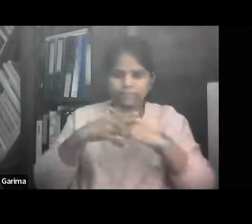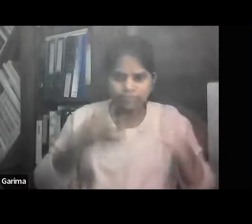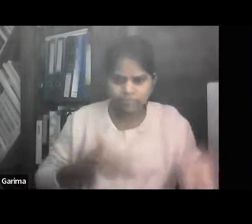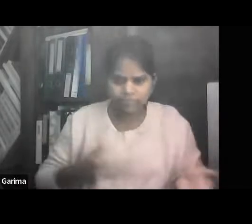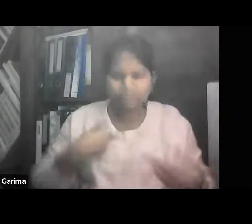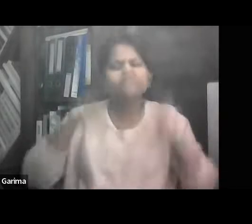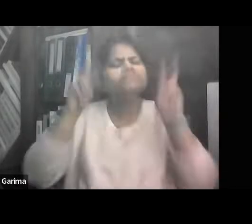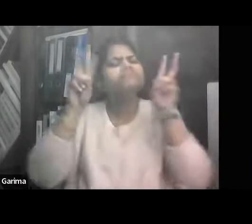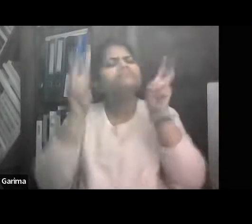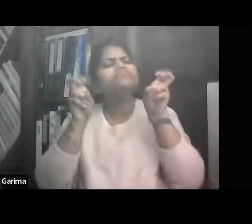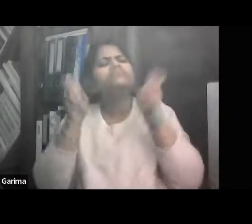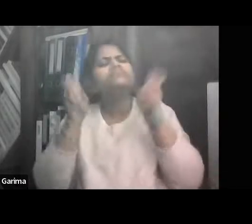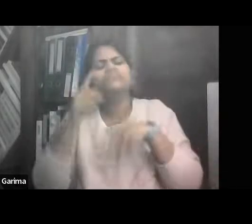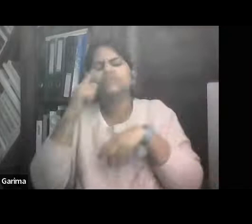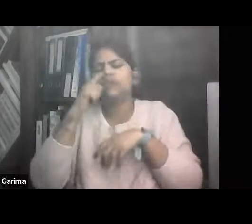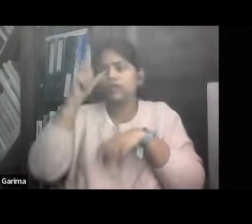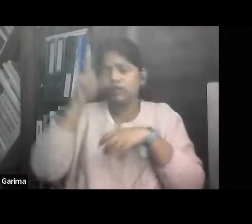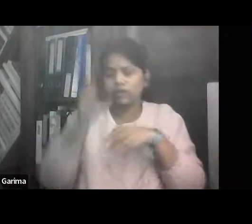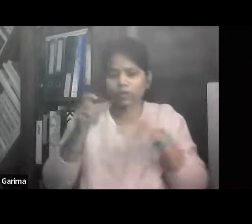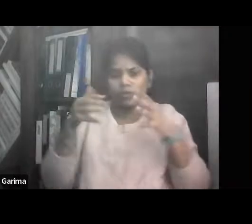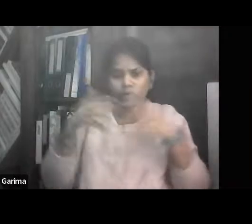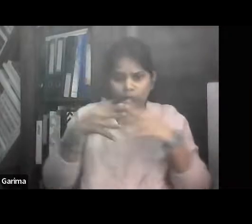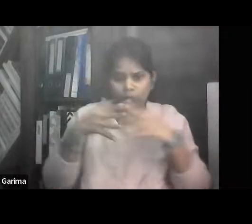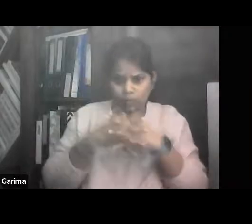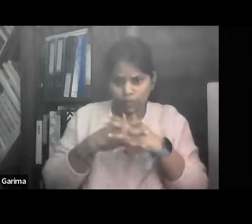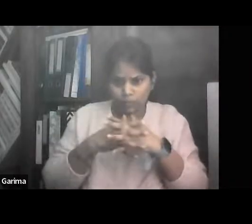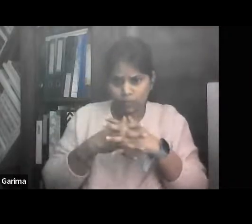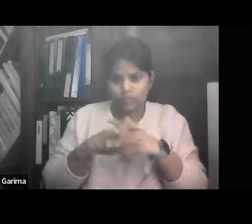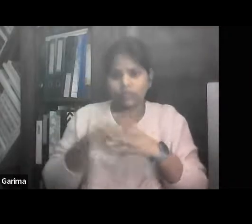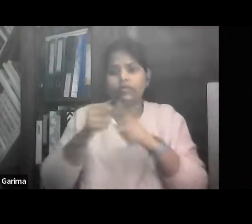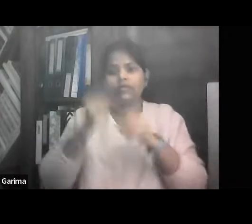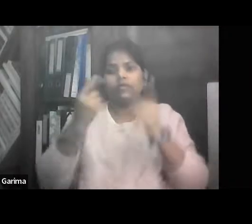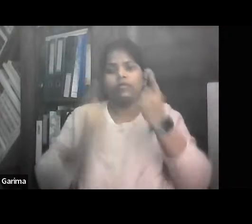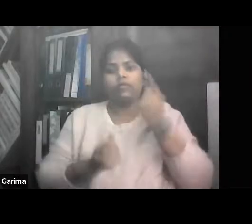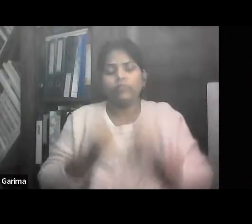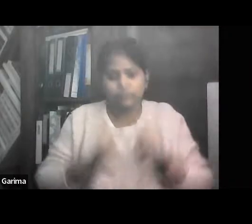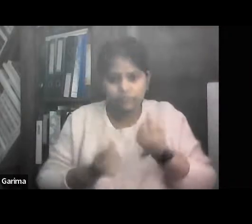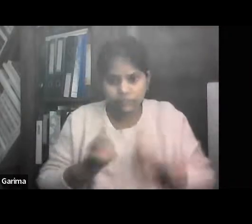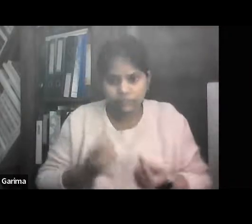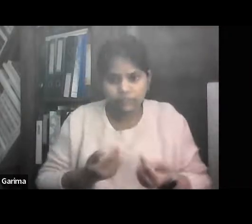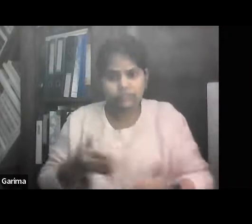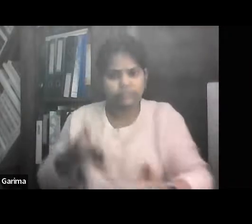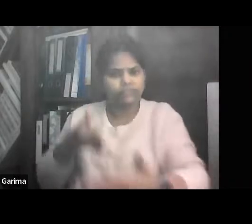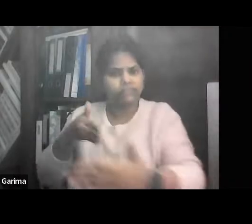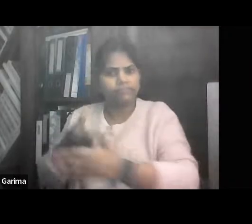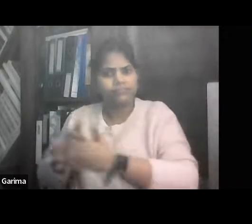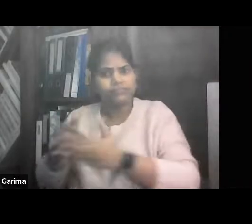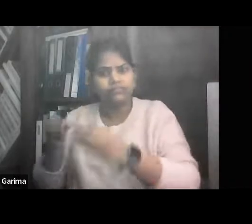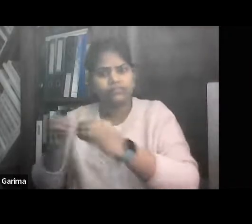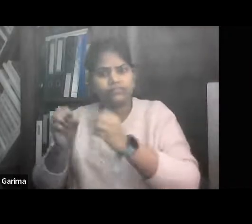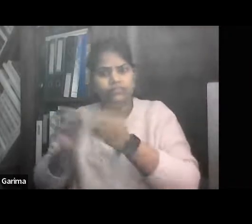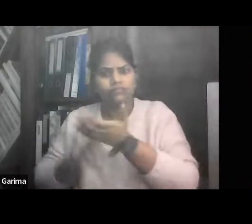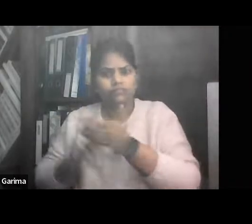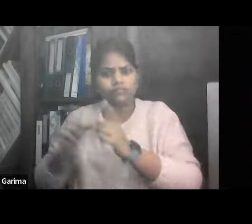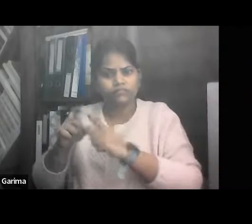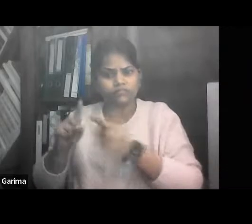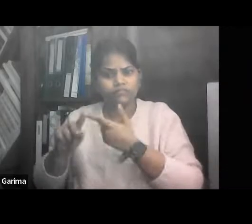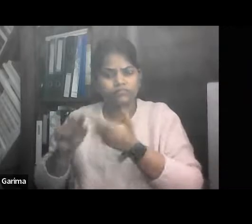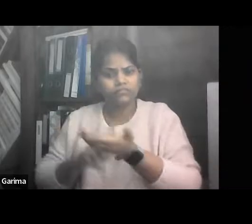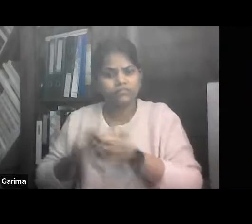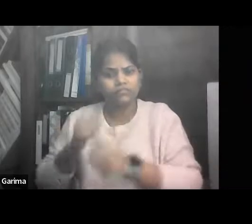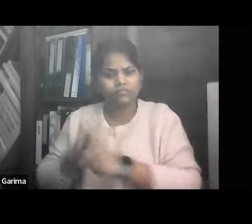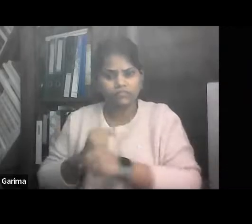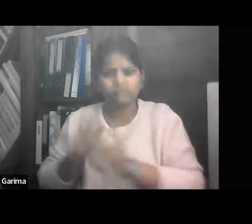is women and the politics of branding disability. With the permission of the chair, I would like to begin my presentation.